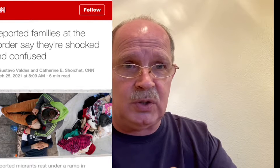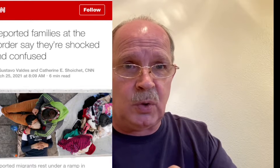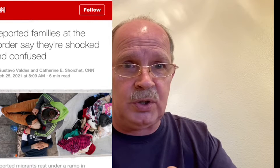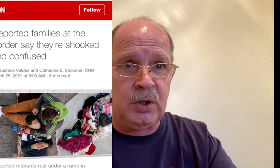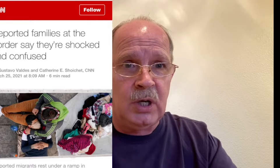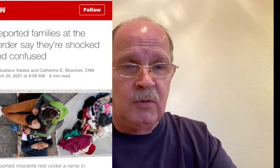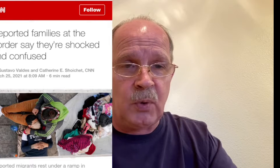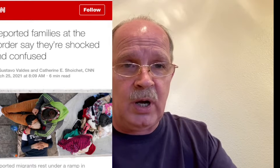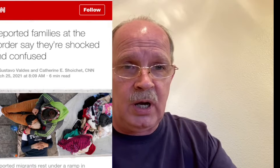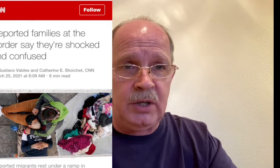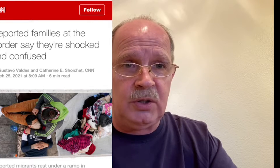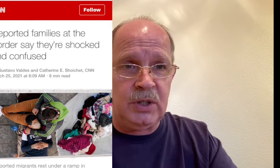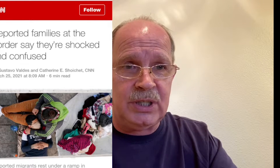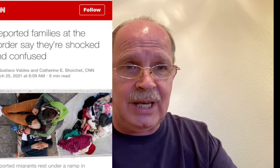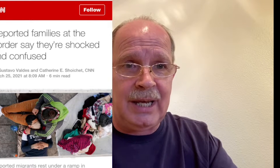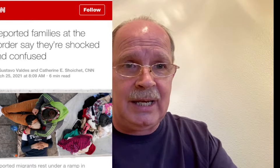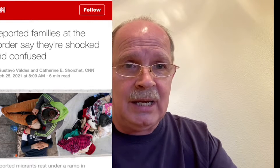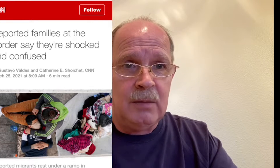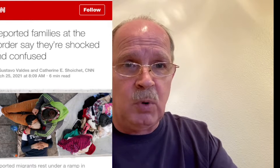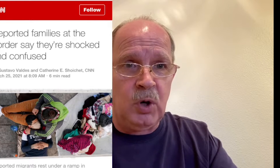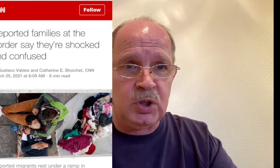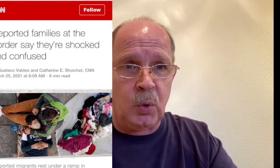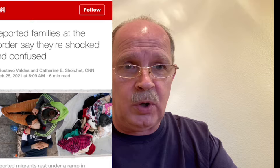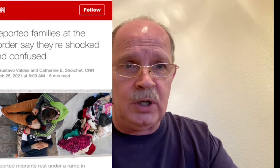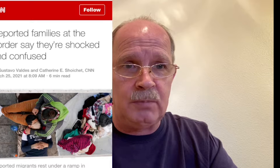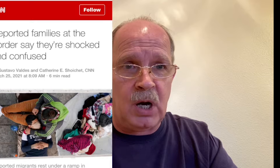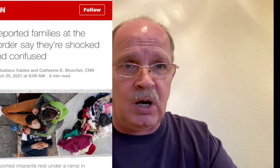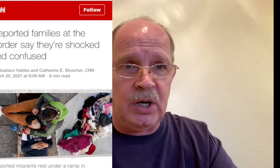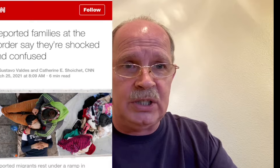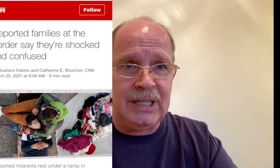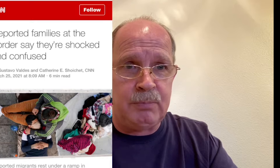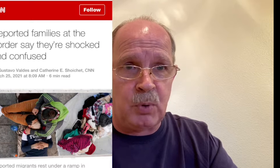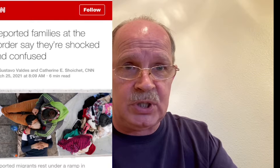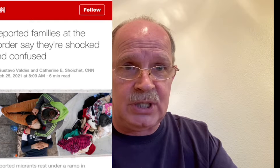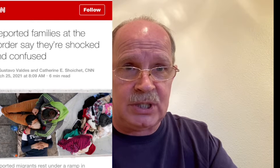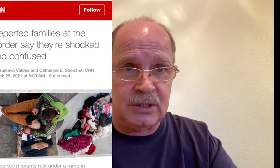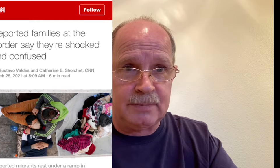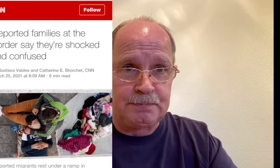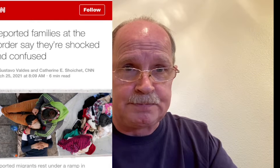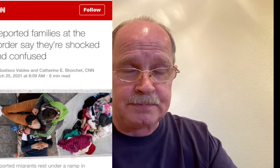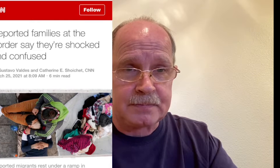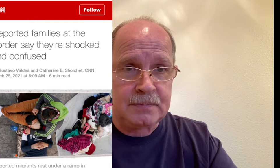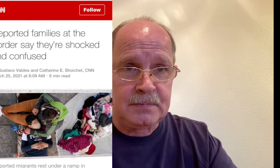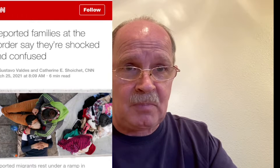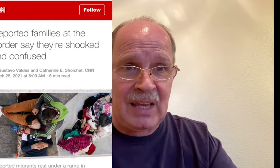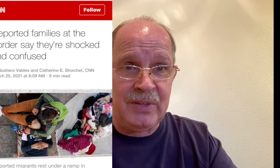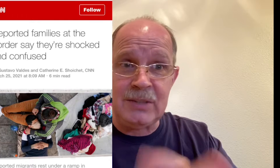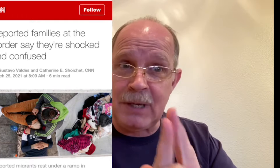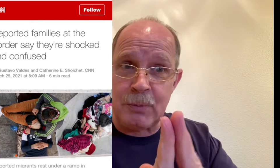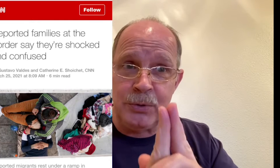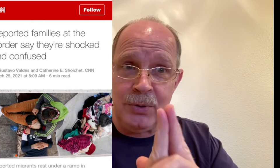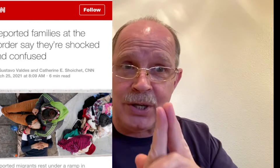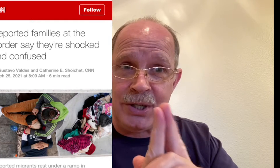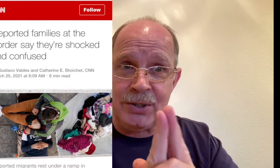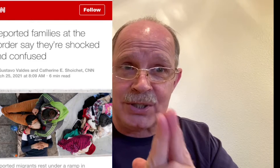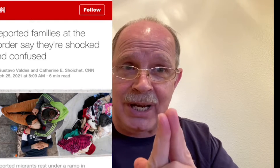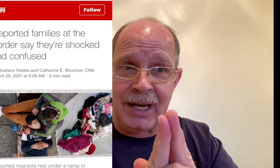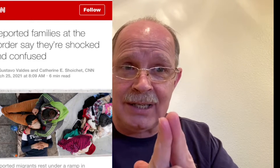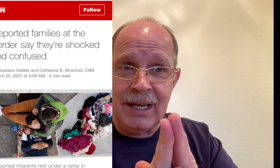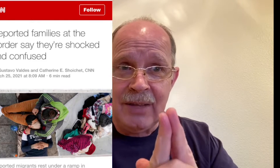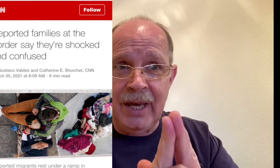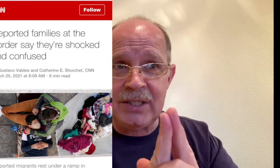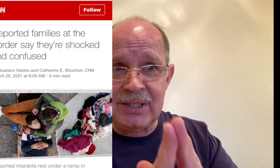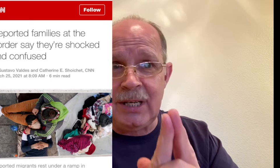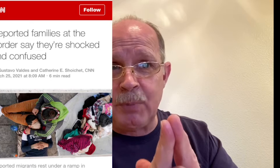issued an order for a 100-day moratorium on deportations. These people do not